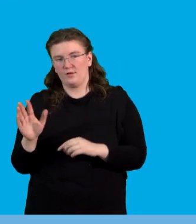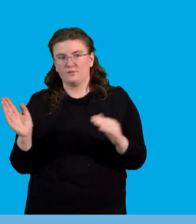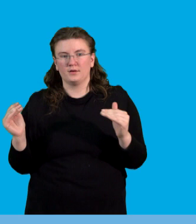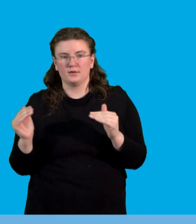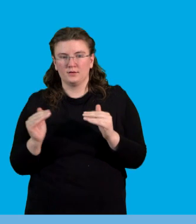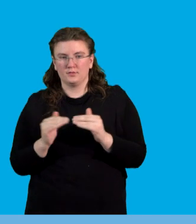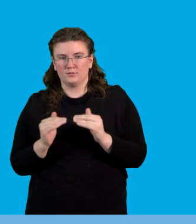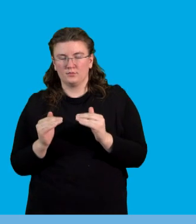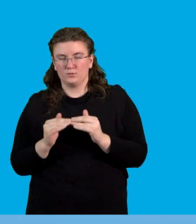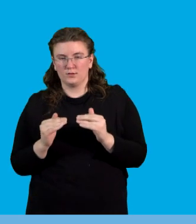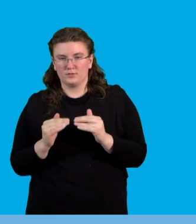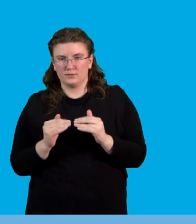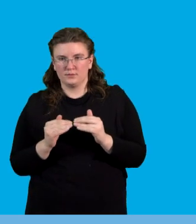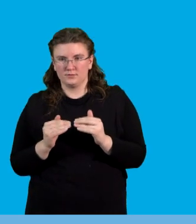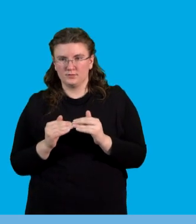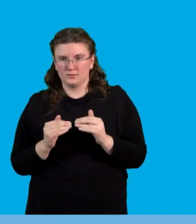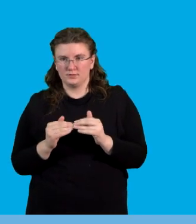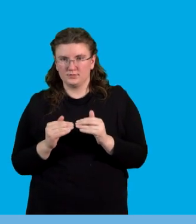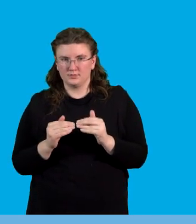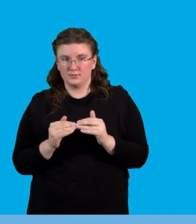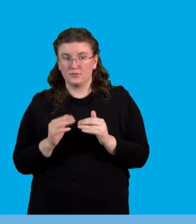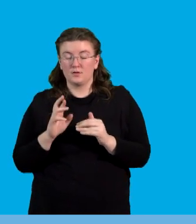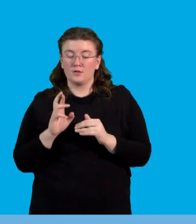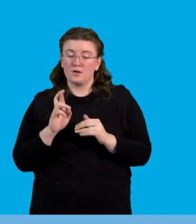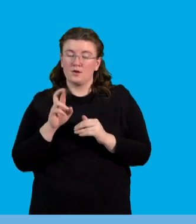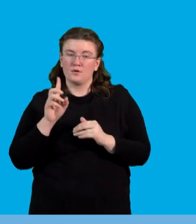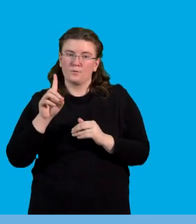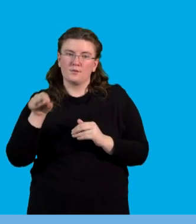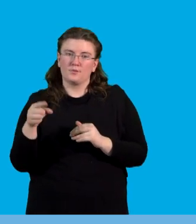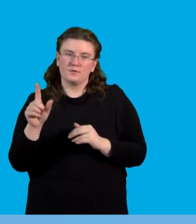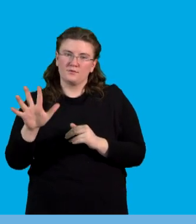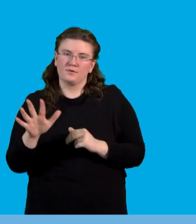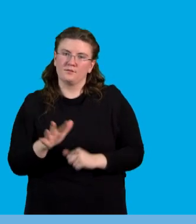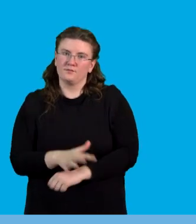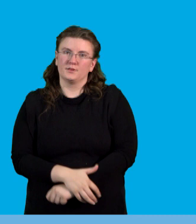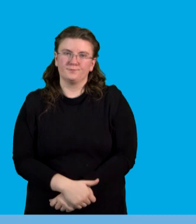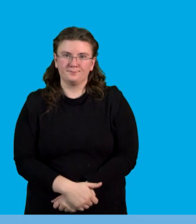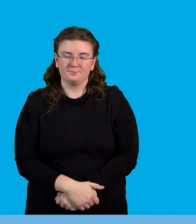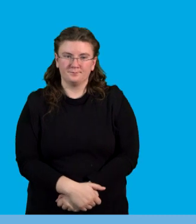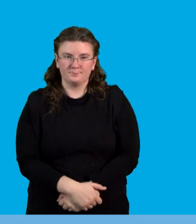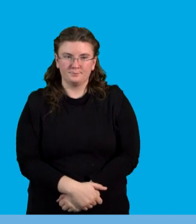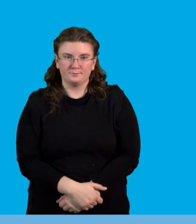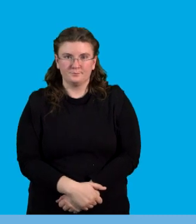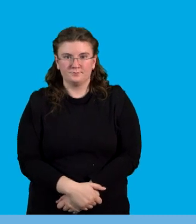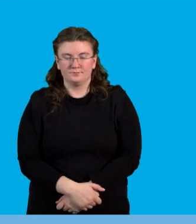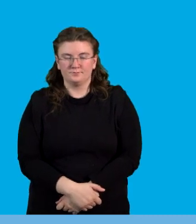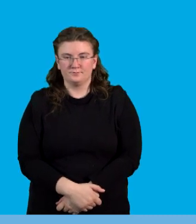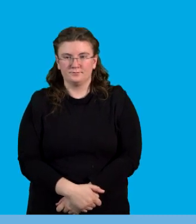1.5, it should give you that 1.5.